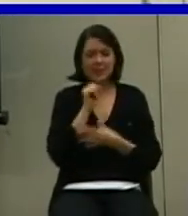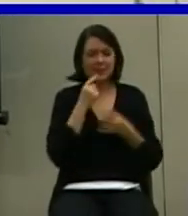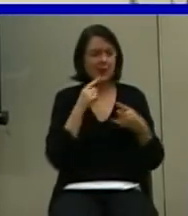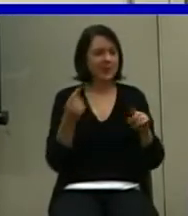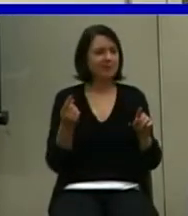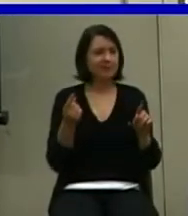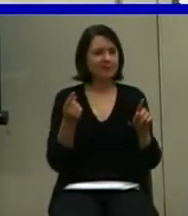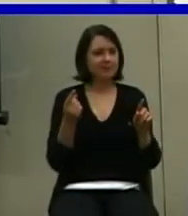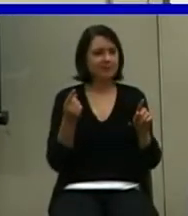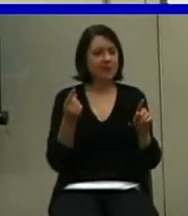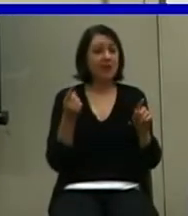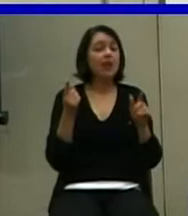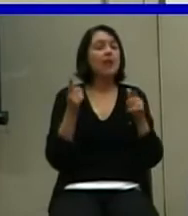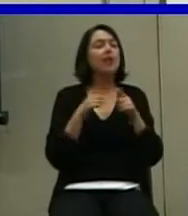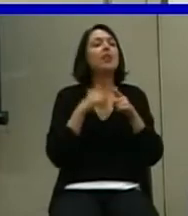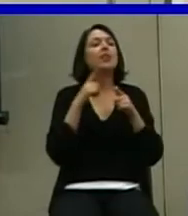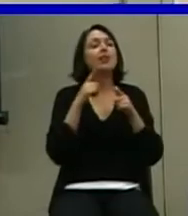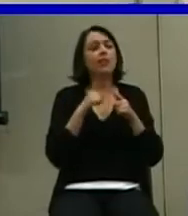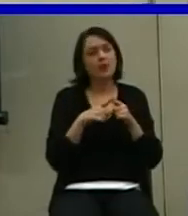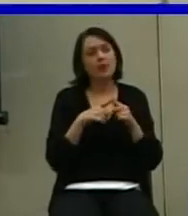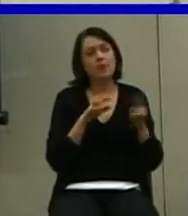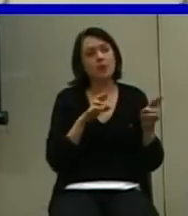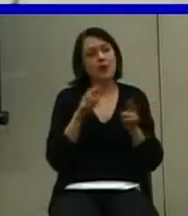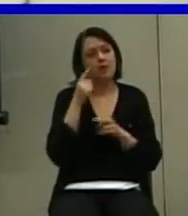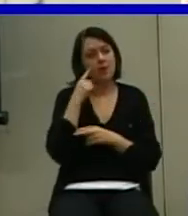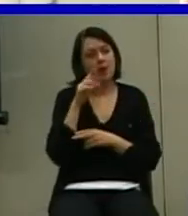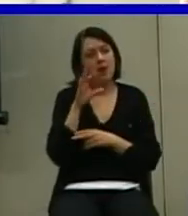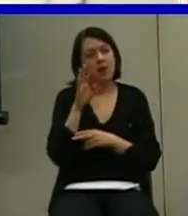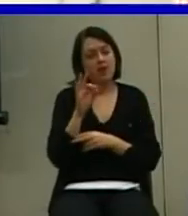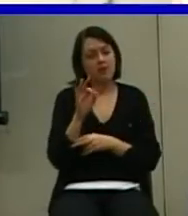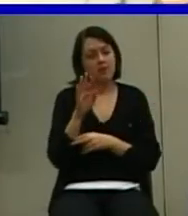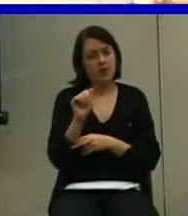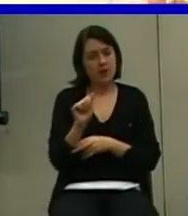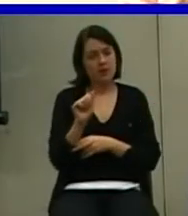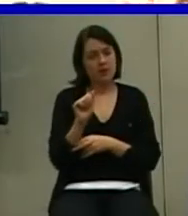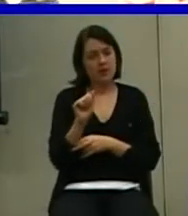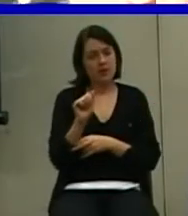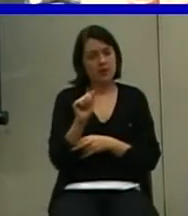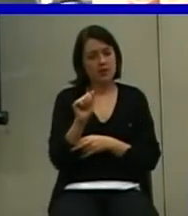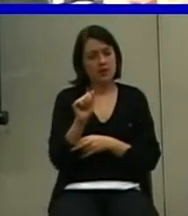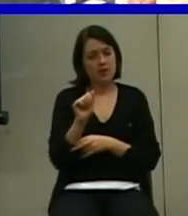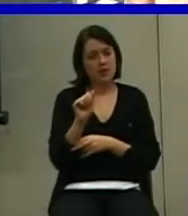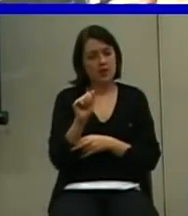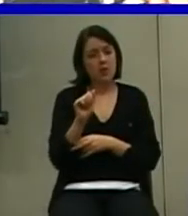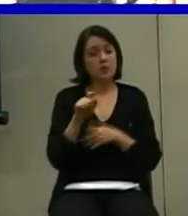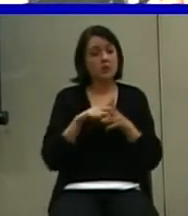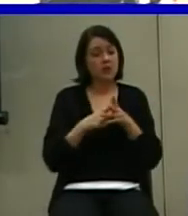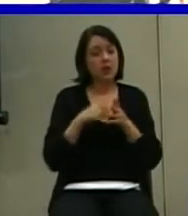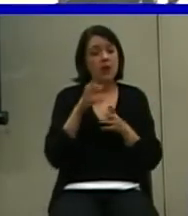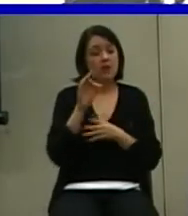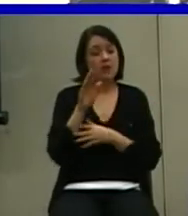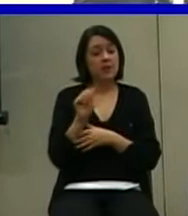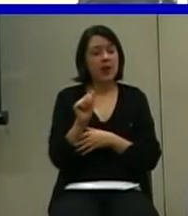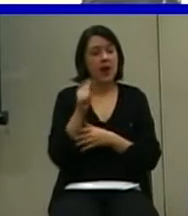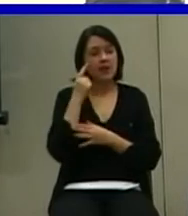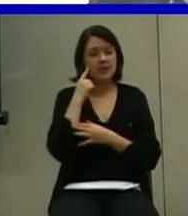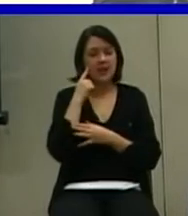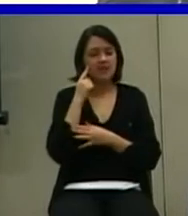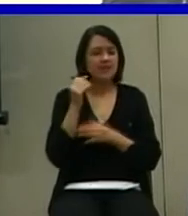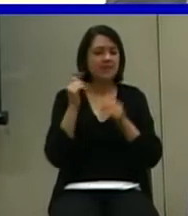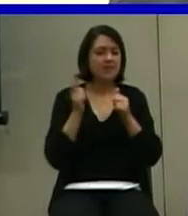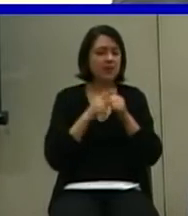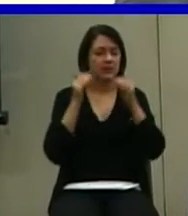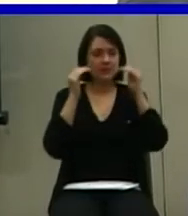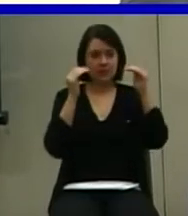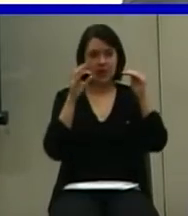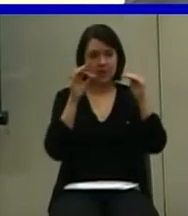work, then I think we're ready to move on to FBA. But when we move on to FBA, I would make that first level of FBA